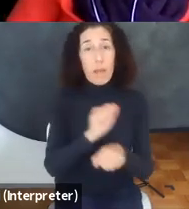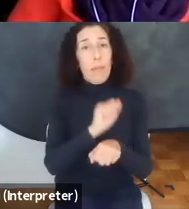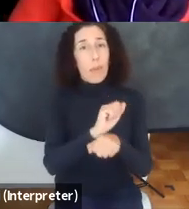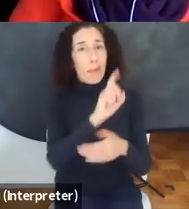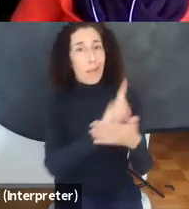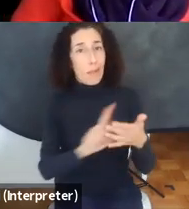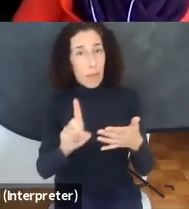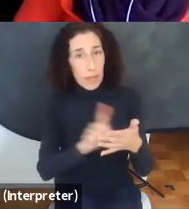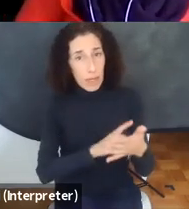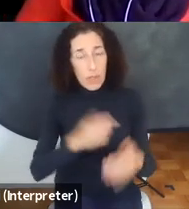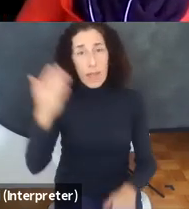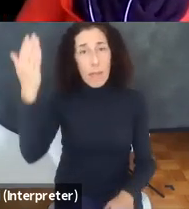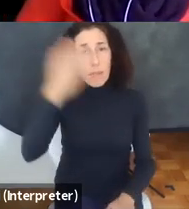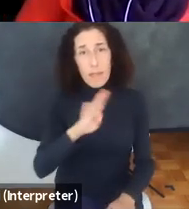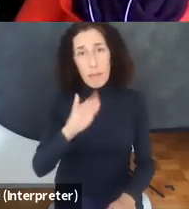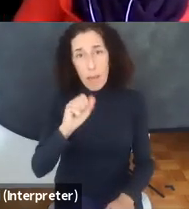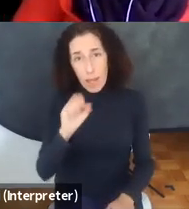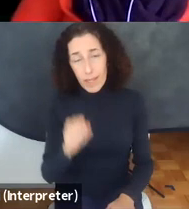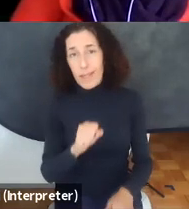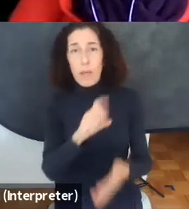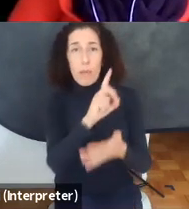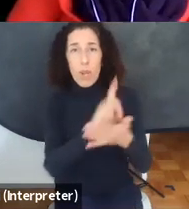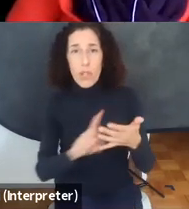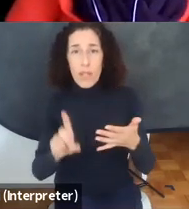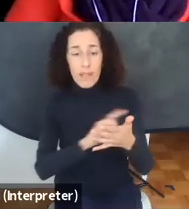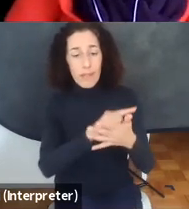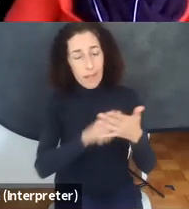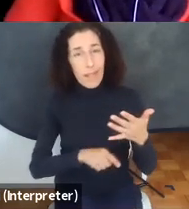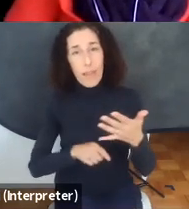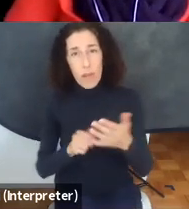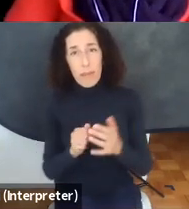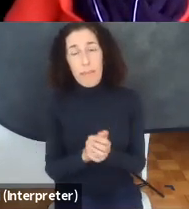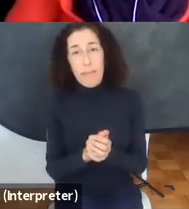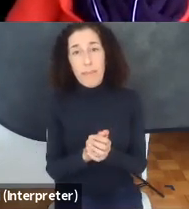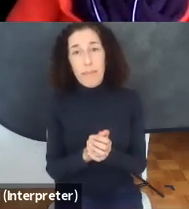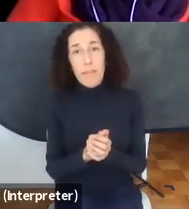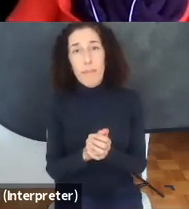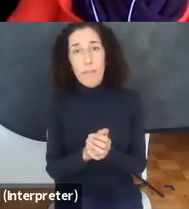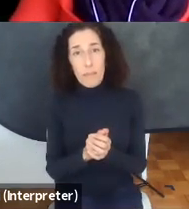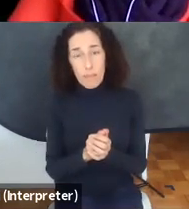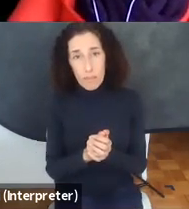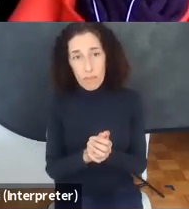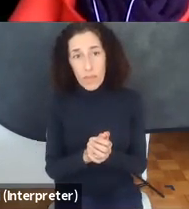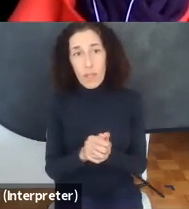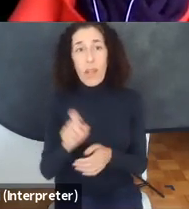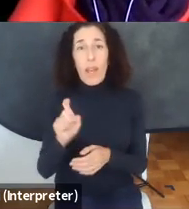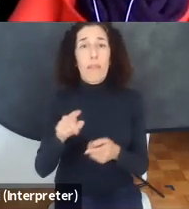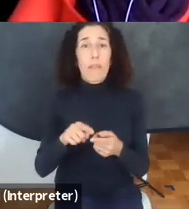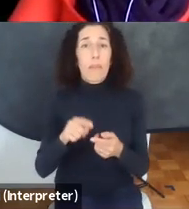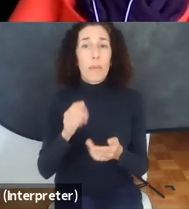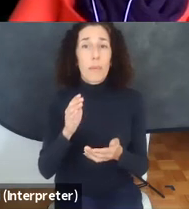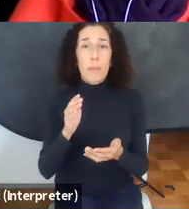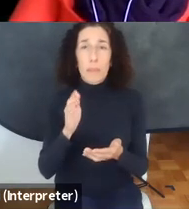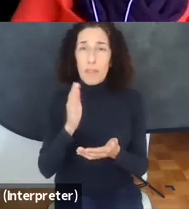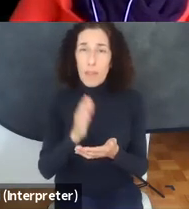implicit bias, prejudices, et cetera. And so we really need to stop treating disability rights as